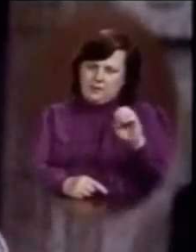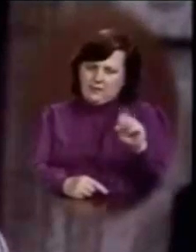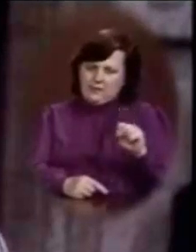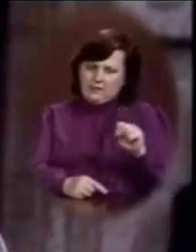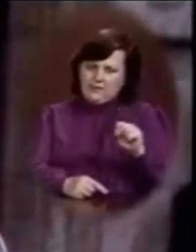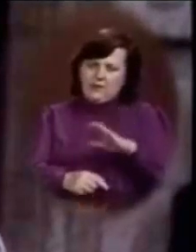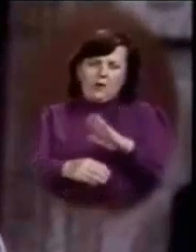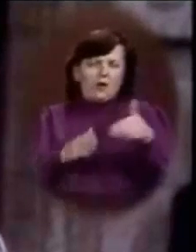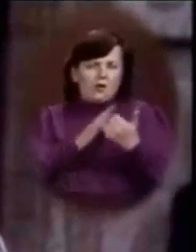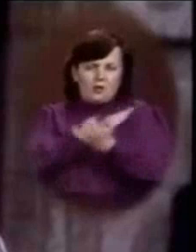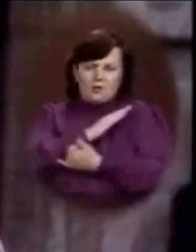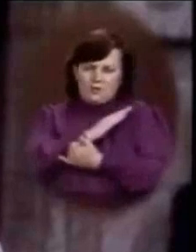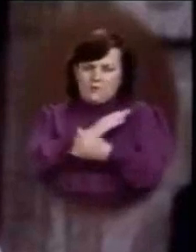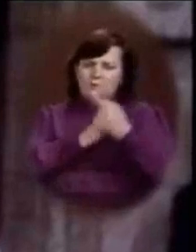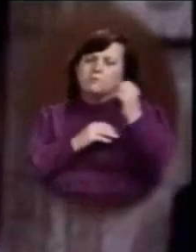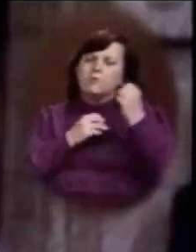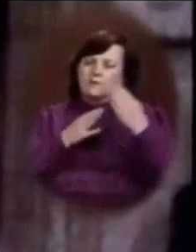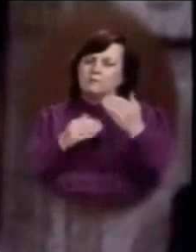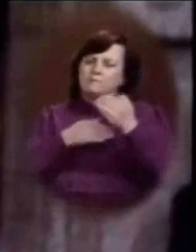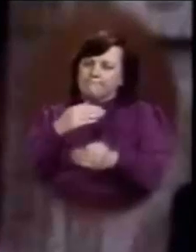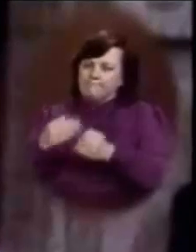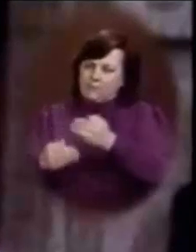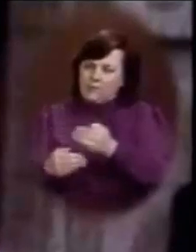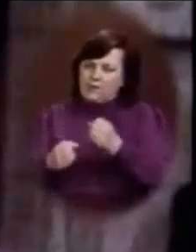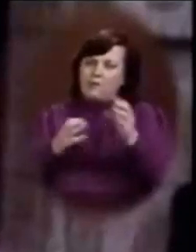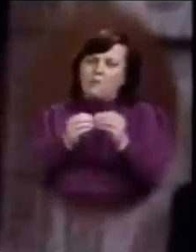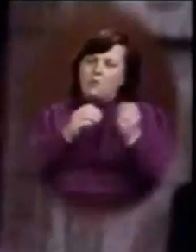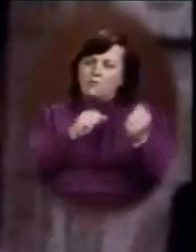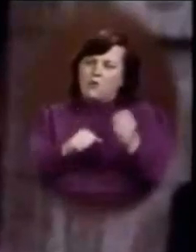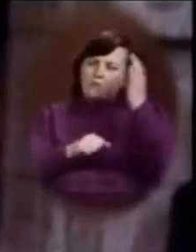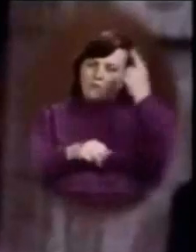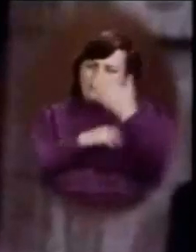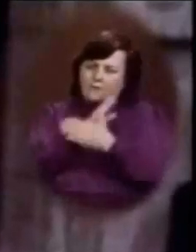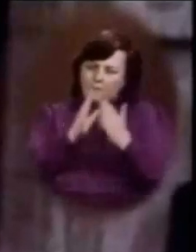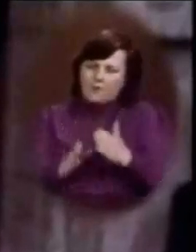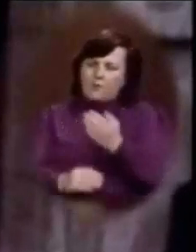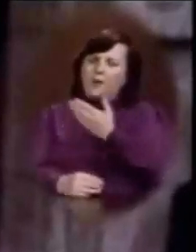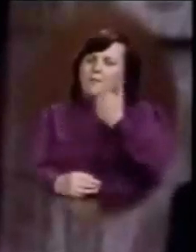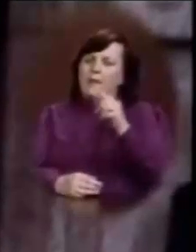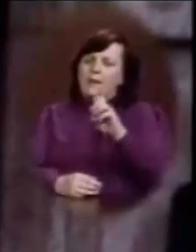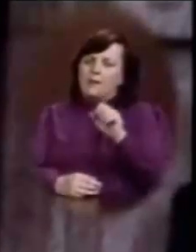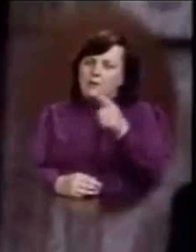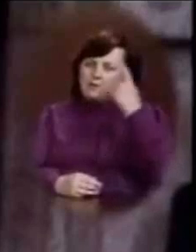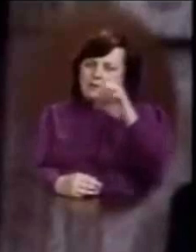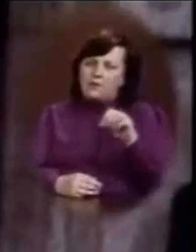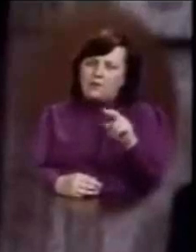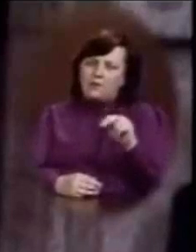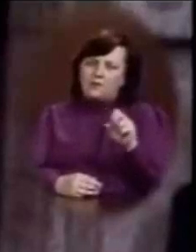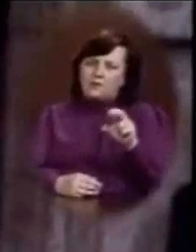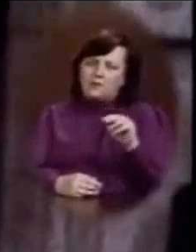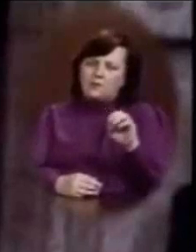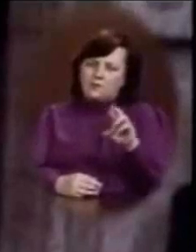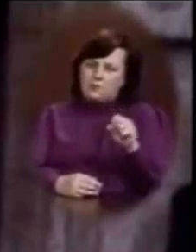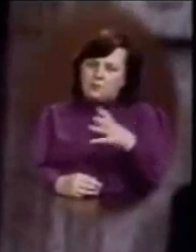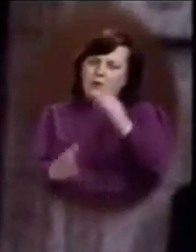way forward which will offer a surer future for our farmers, a better deal for our consumers, and hope for the third world